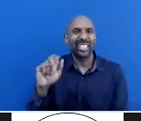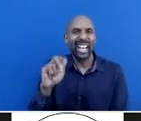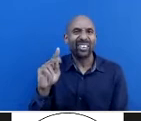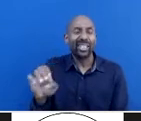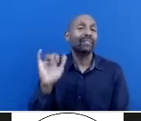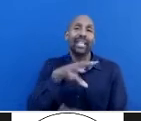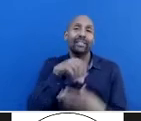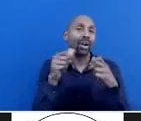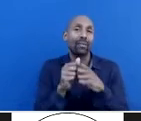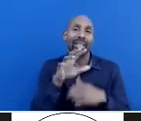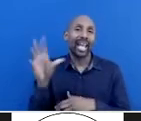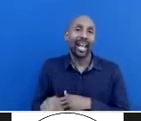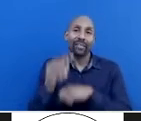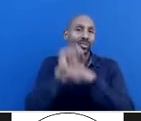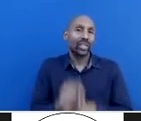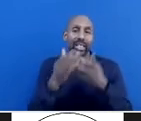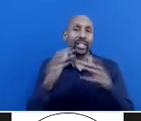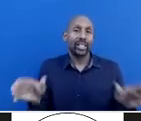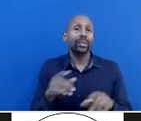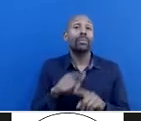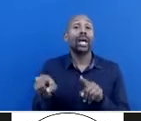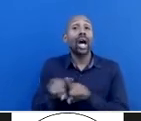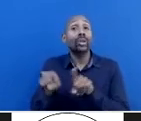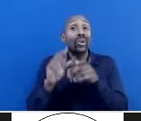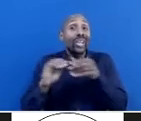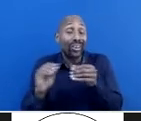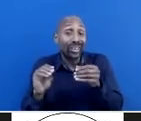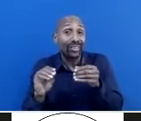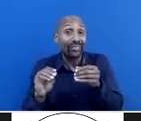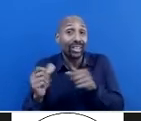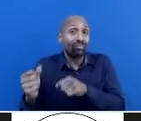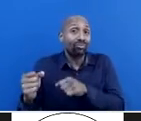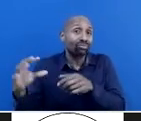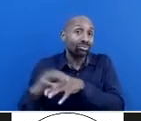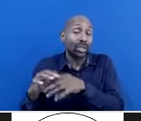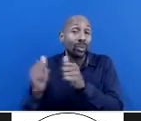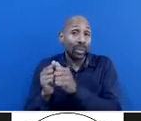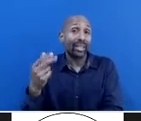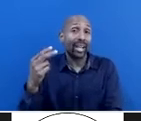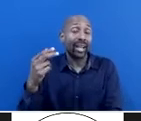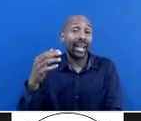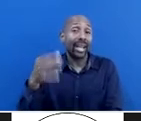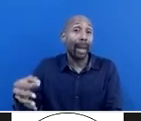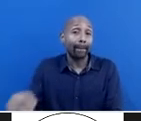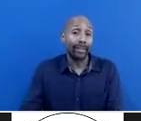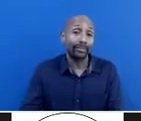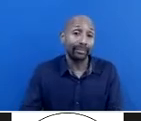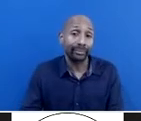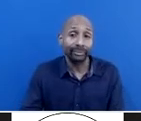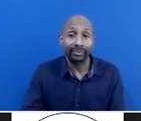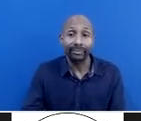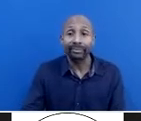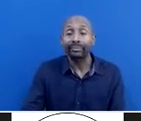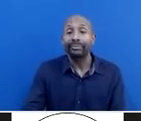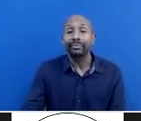that's very specific to hip hop. It's a brother of my generation who grew